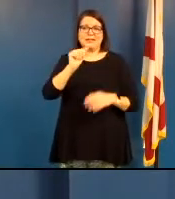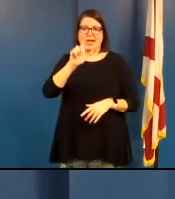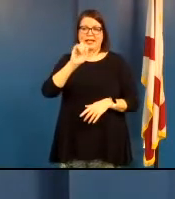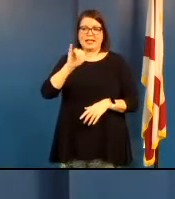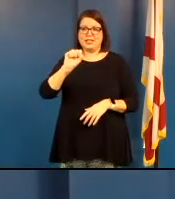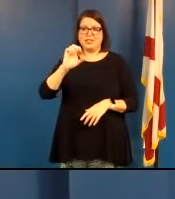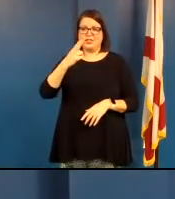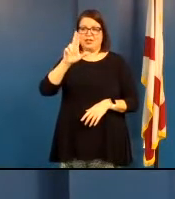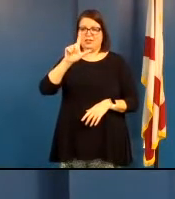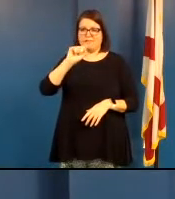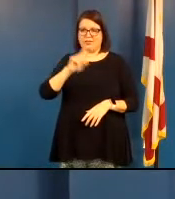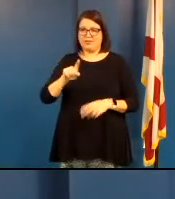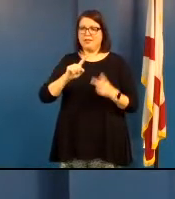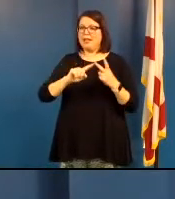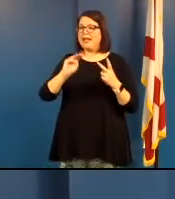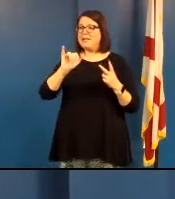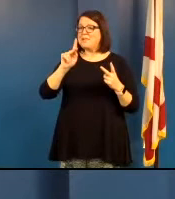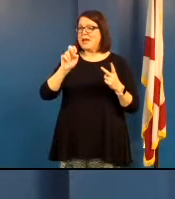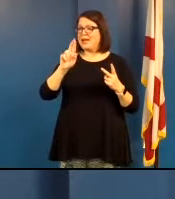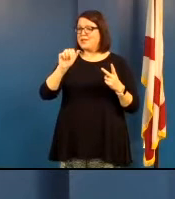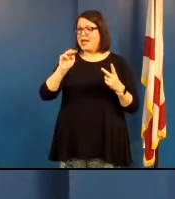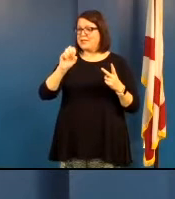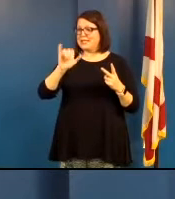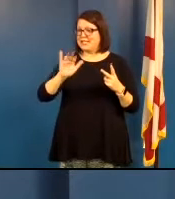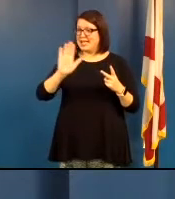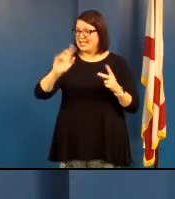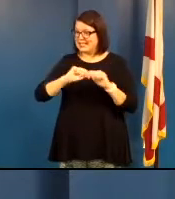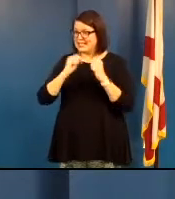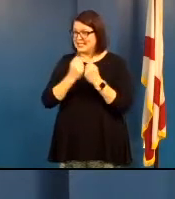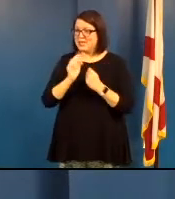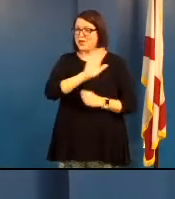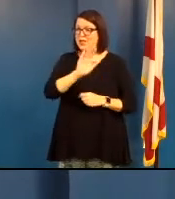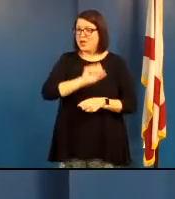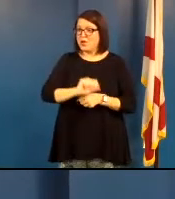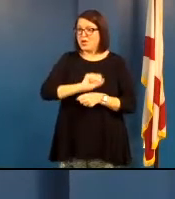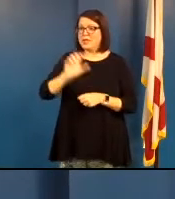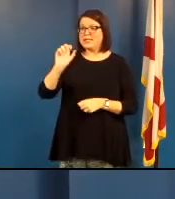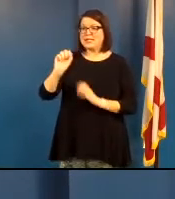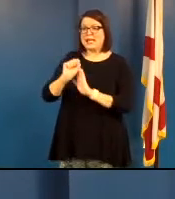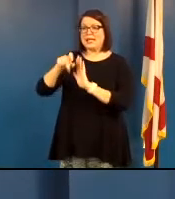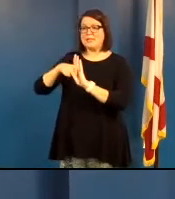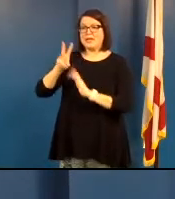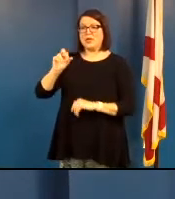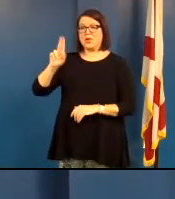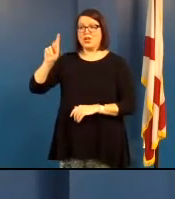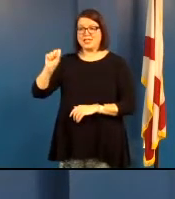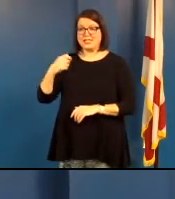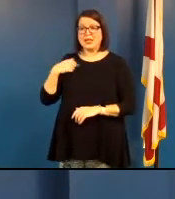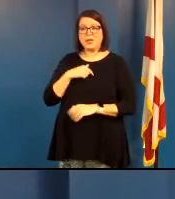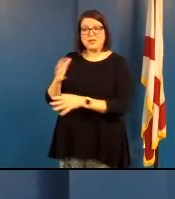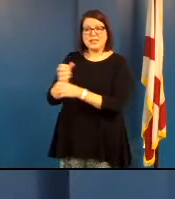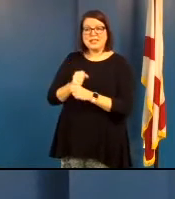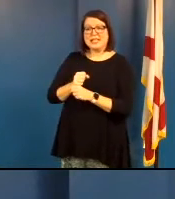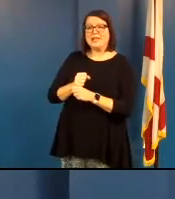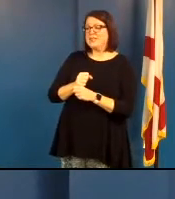Mike Ramsey and team for the work that they did with St. Pete Works. We received a $2.8 million grant from the city